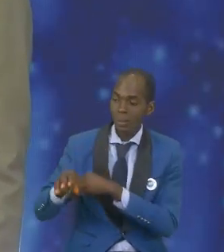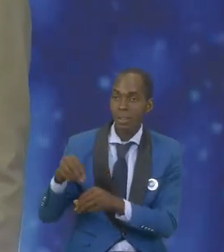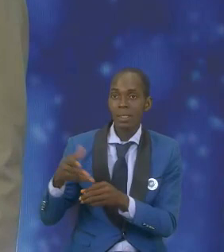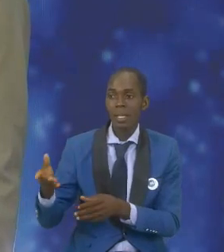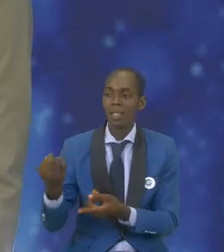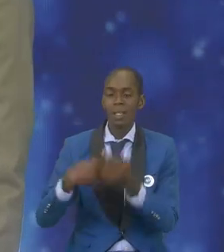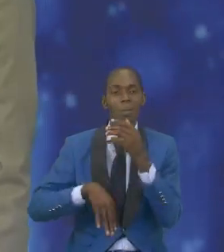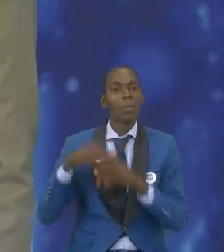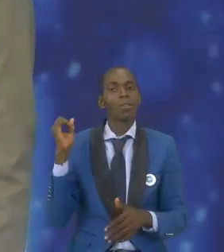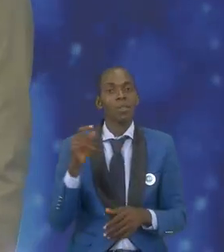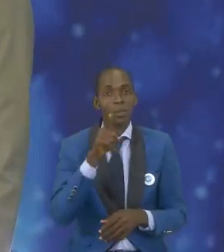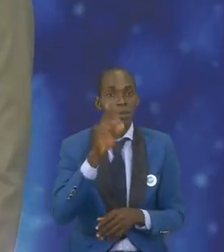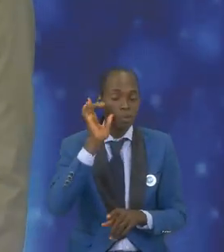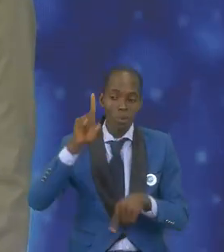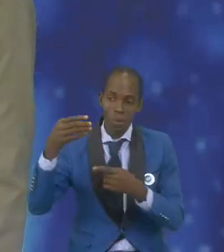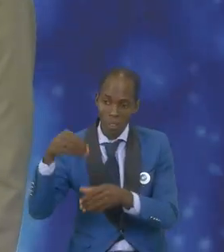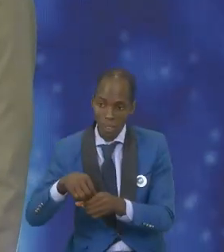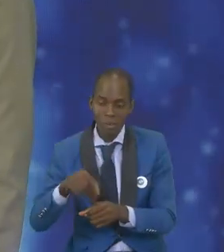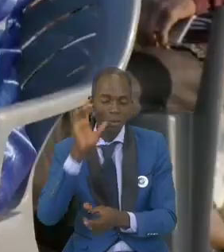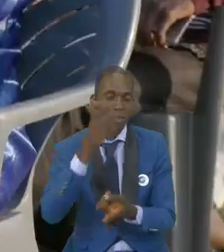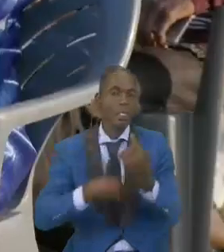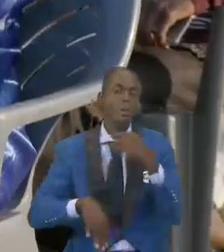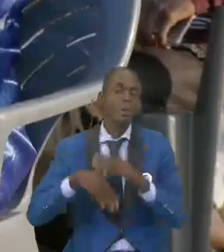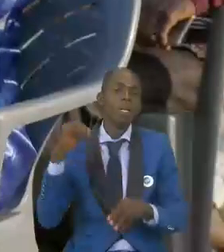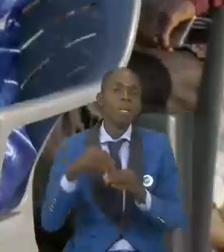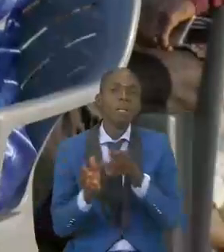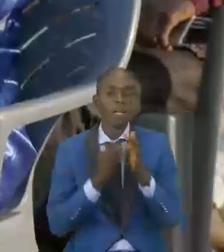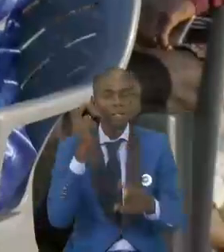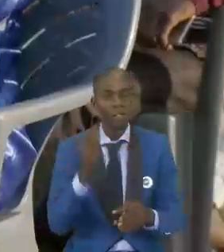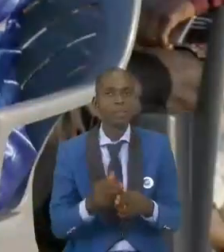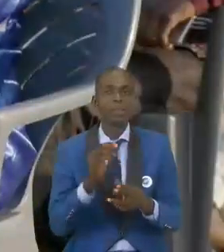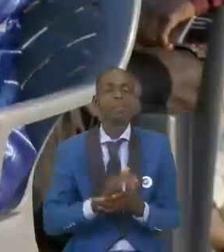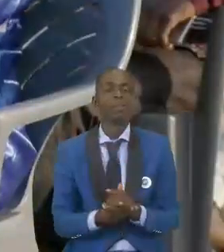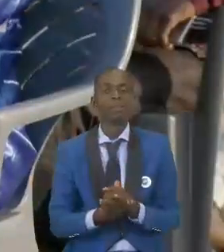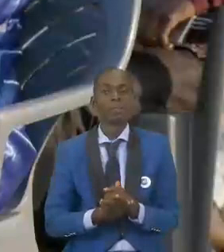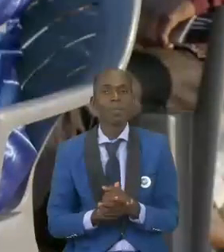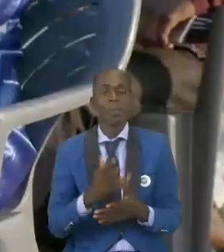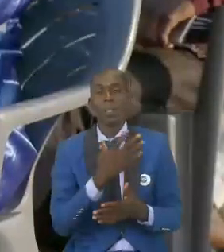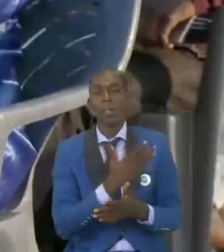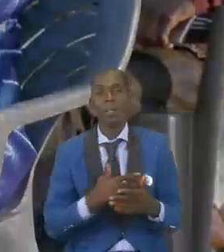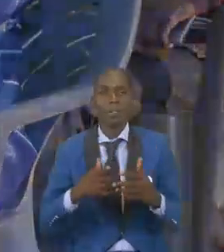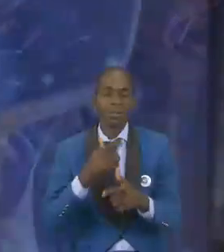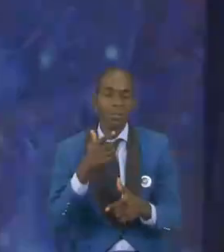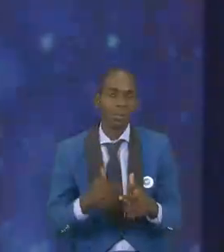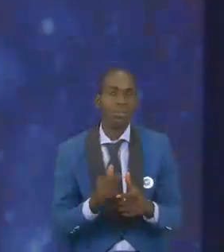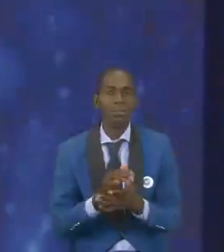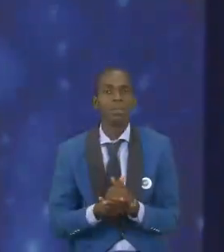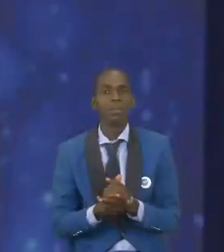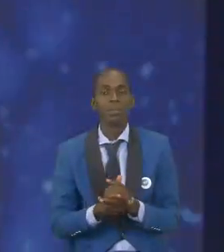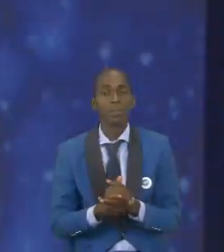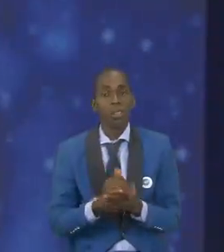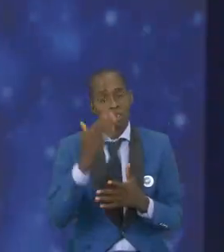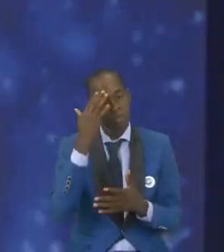out. You go in and you go out. And then, maybe some people